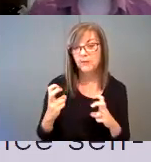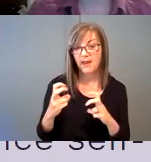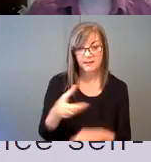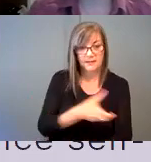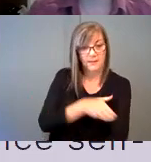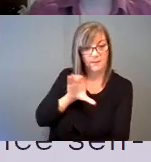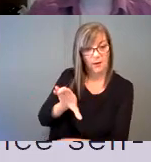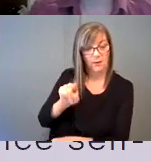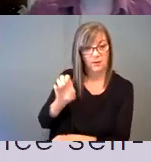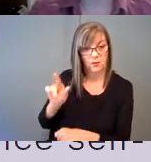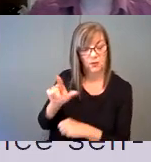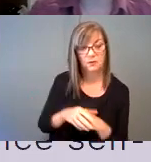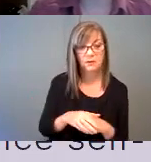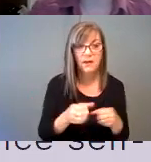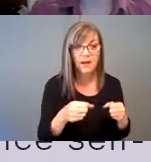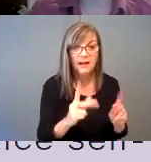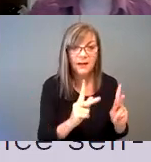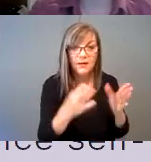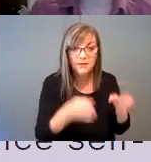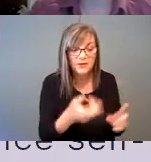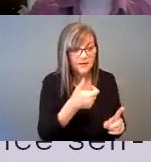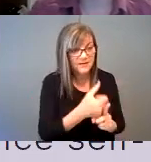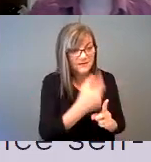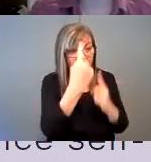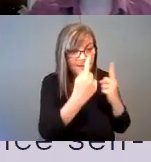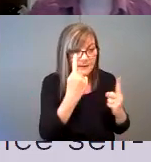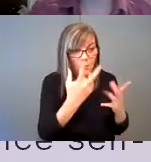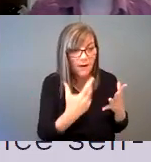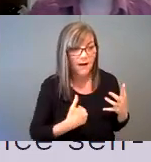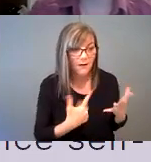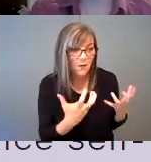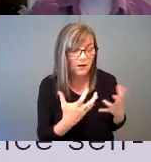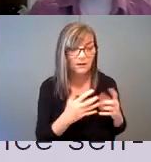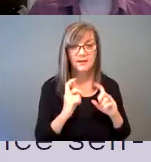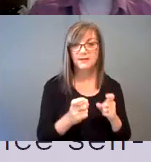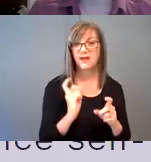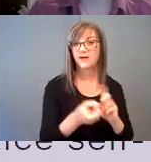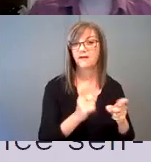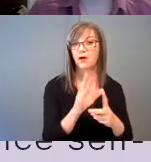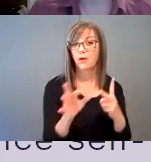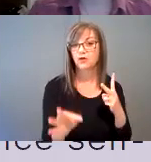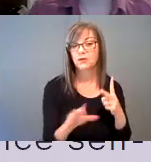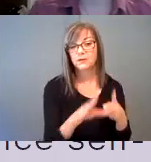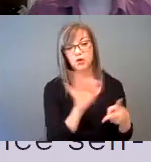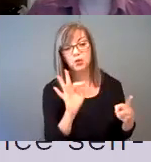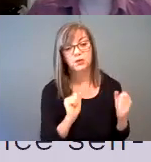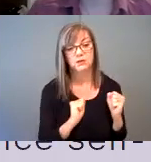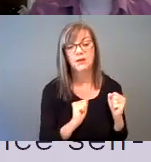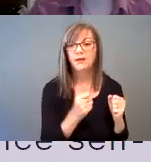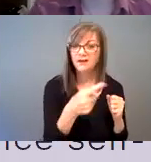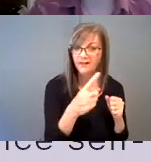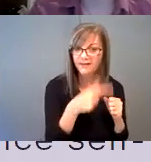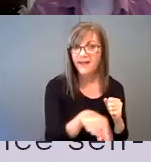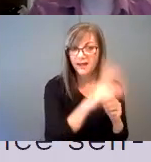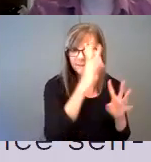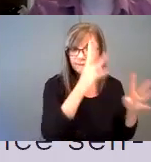someone to think of what they want instead of automatically giving them options or choices. So that empowerment piece, and I think that's also part